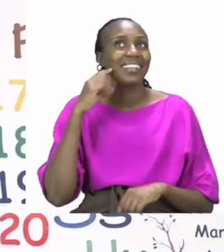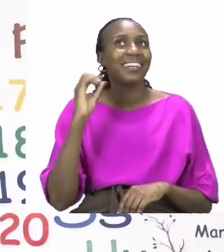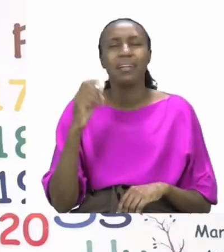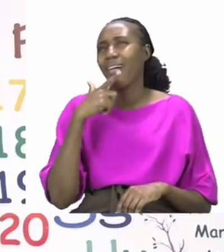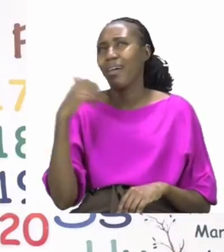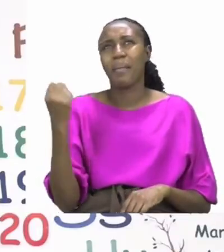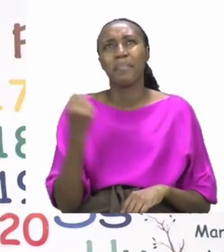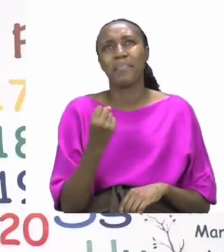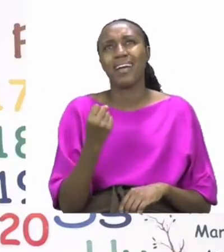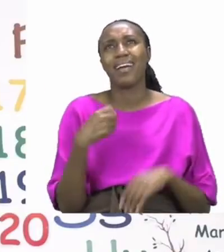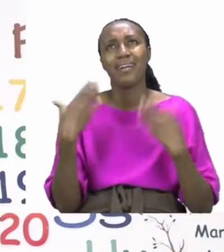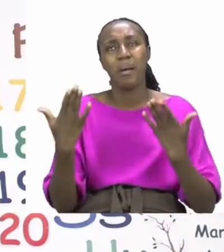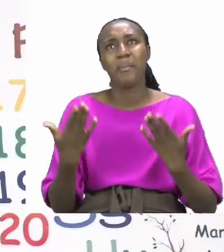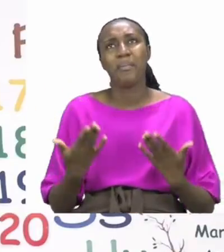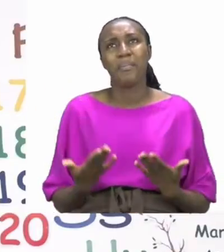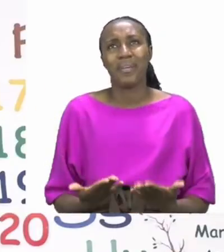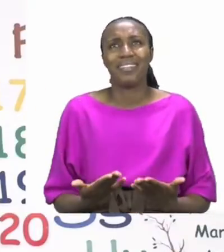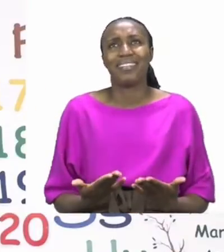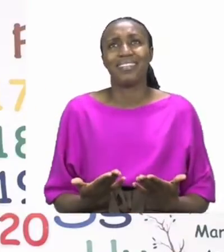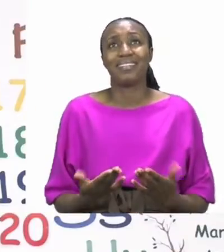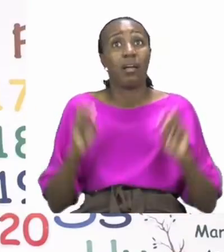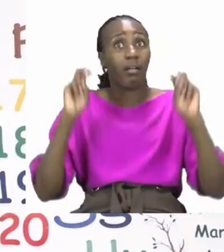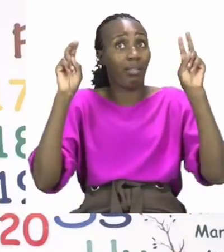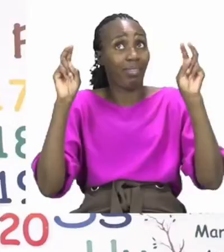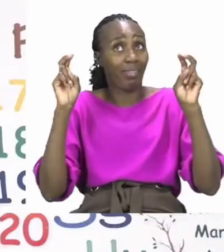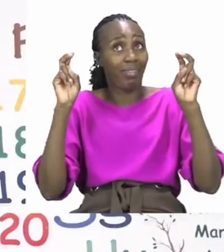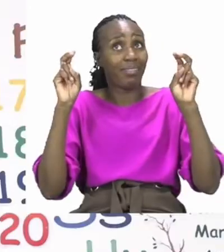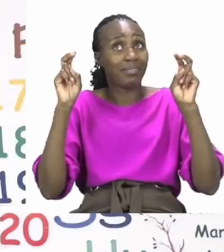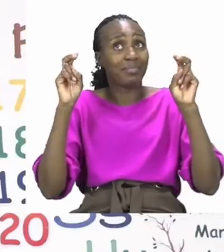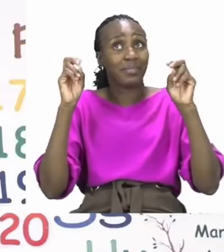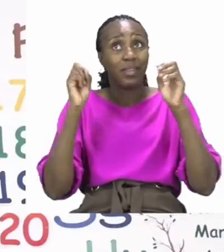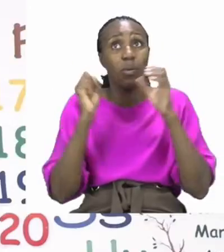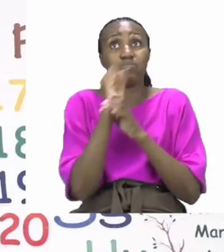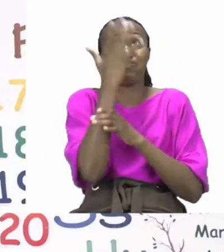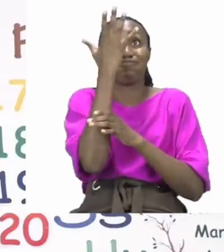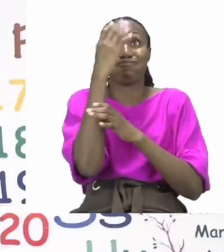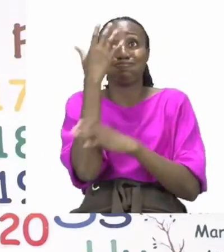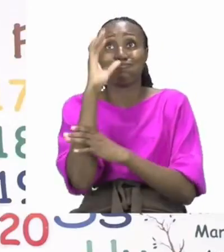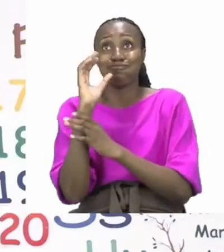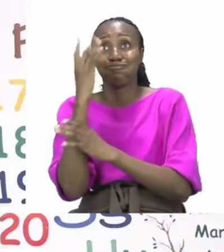you so much for joining me today. Our theme this week is